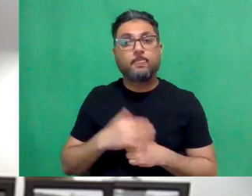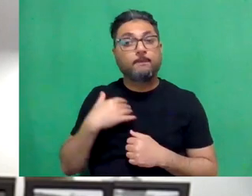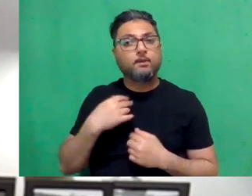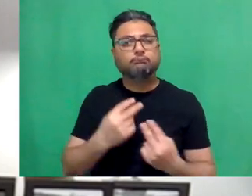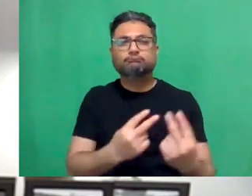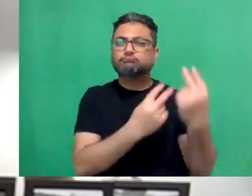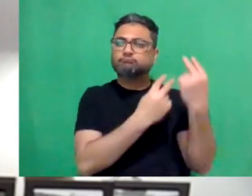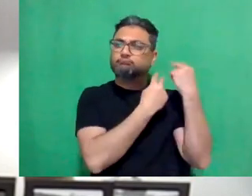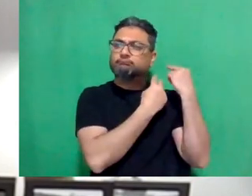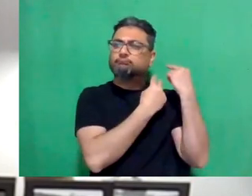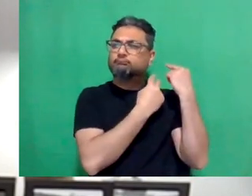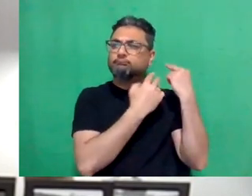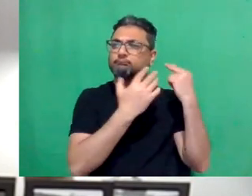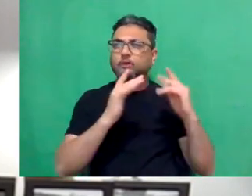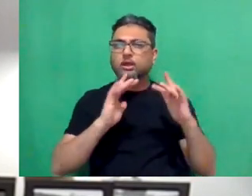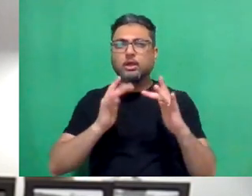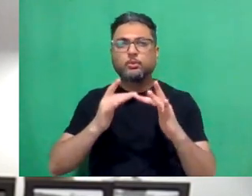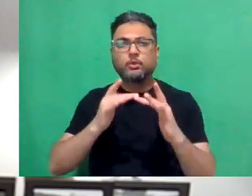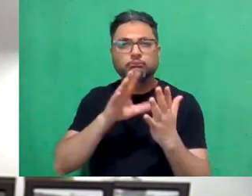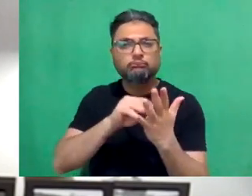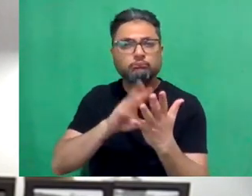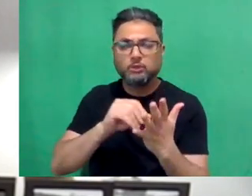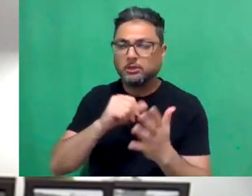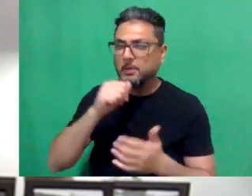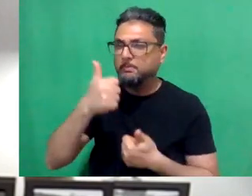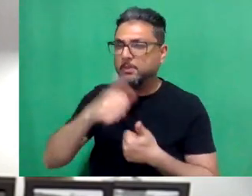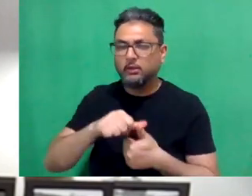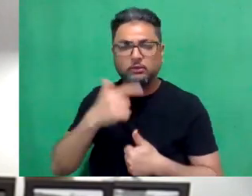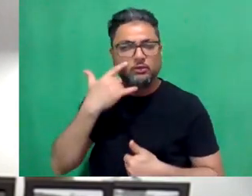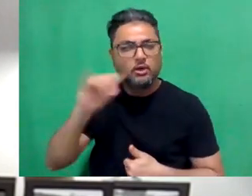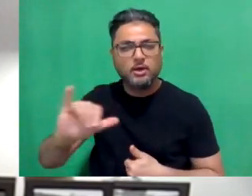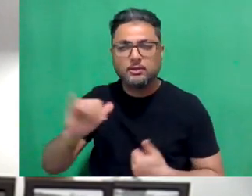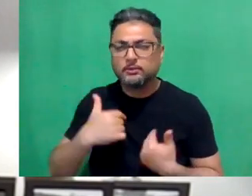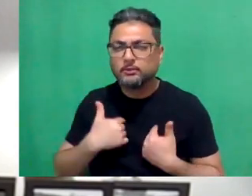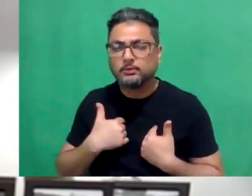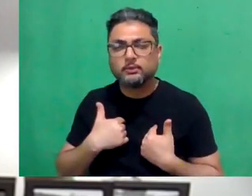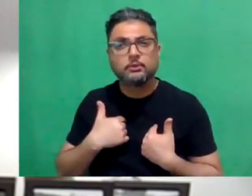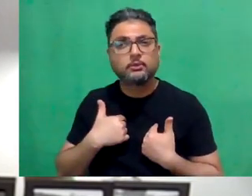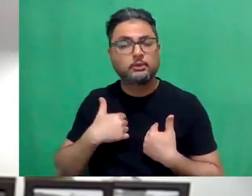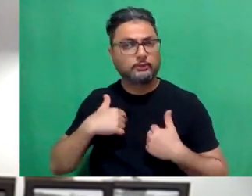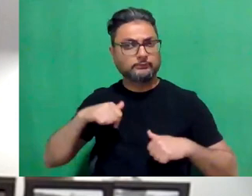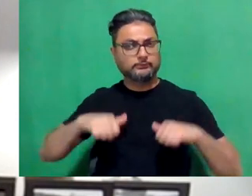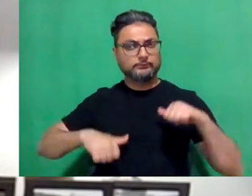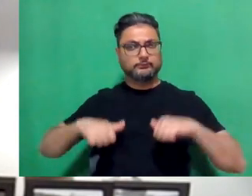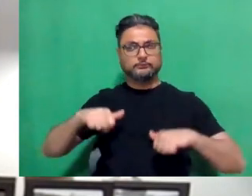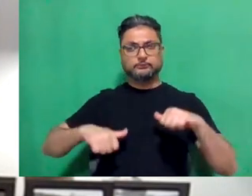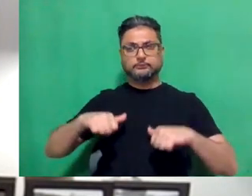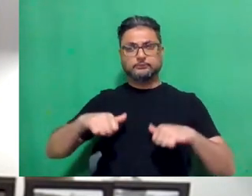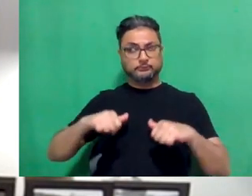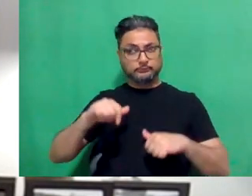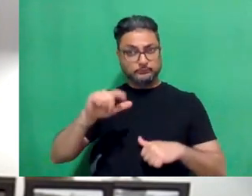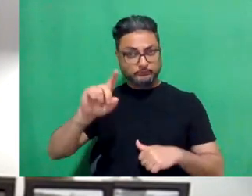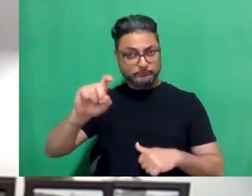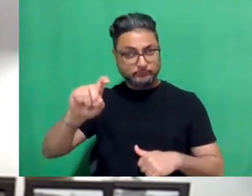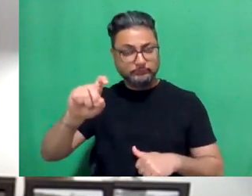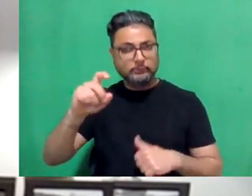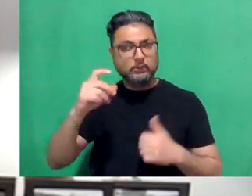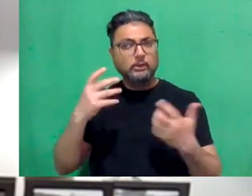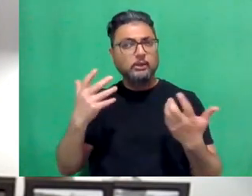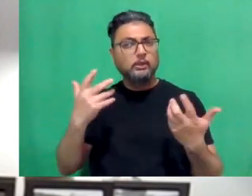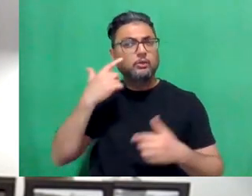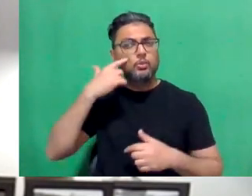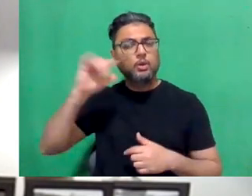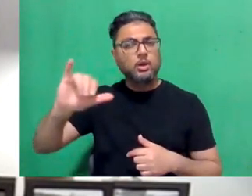the world of remote learning. I wasn't sure what it was going to be like, but I soon realized that there were three things that I could